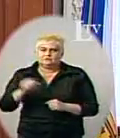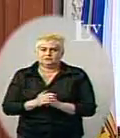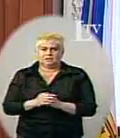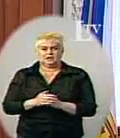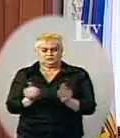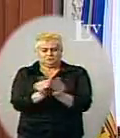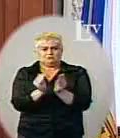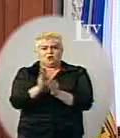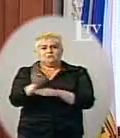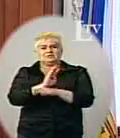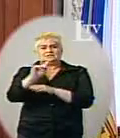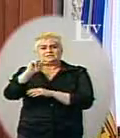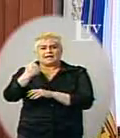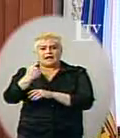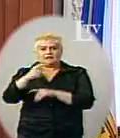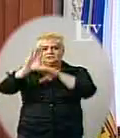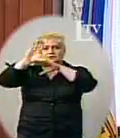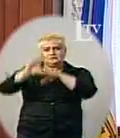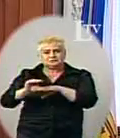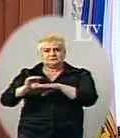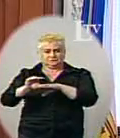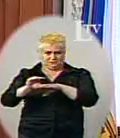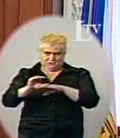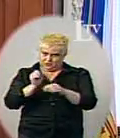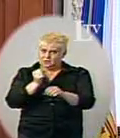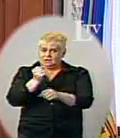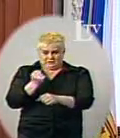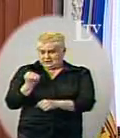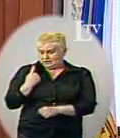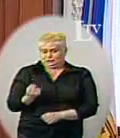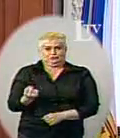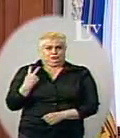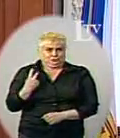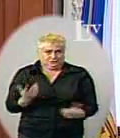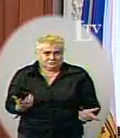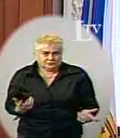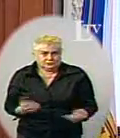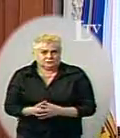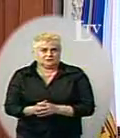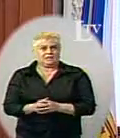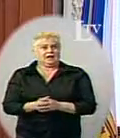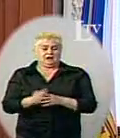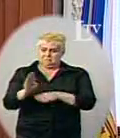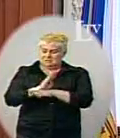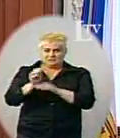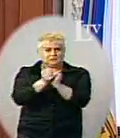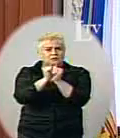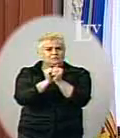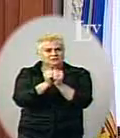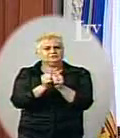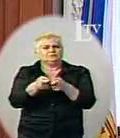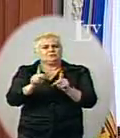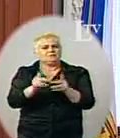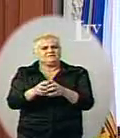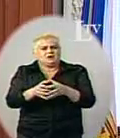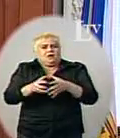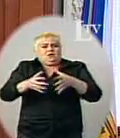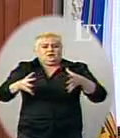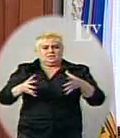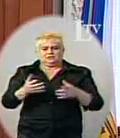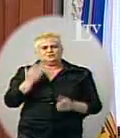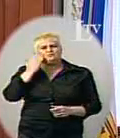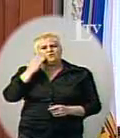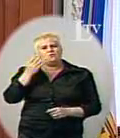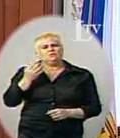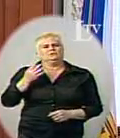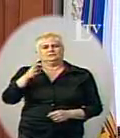row, creating the most competitive tax environment for businesses in decades, and expanded the credit